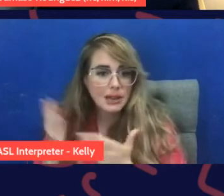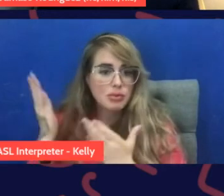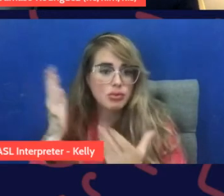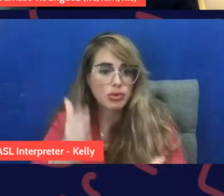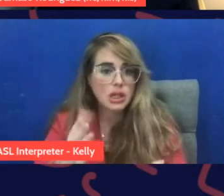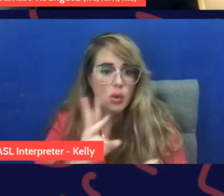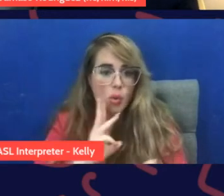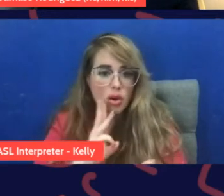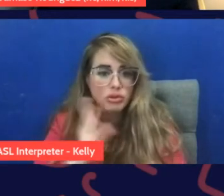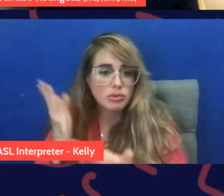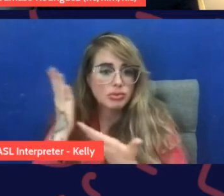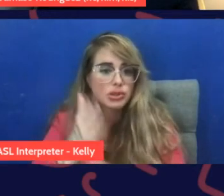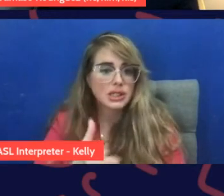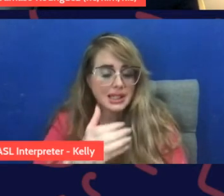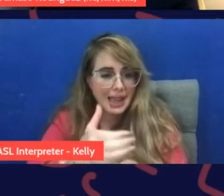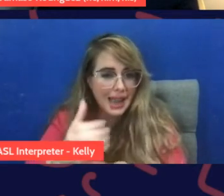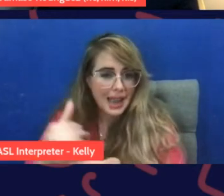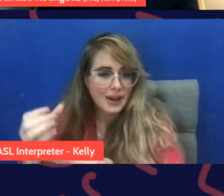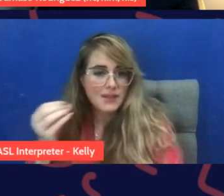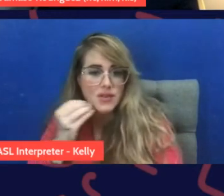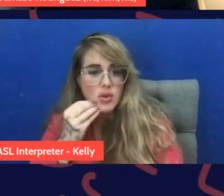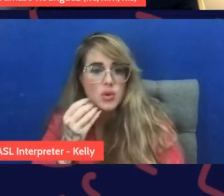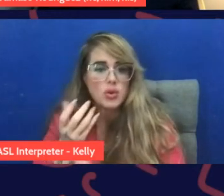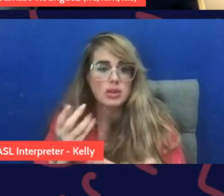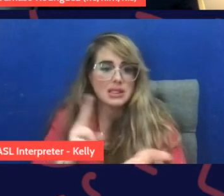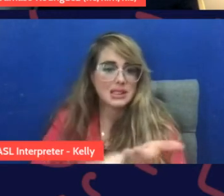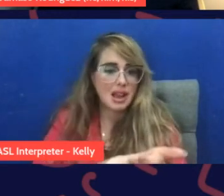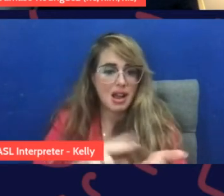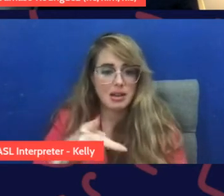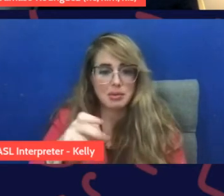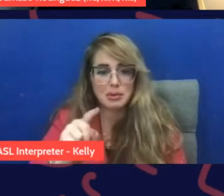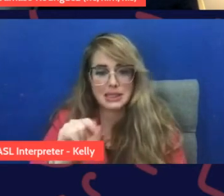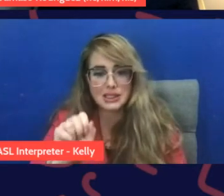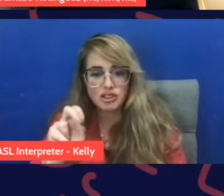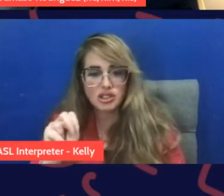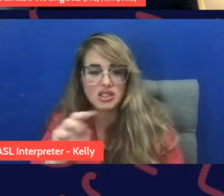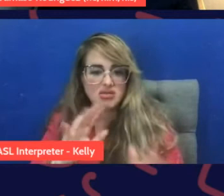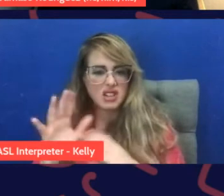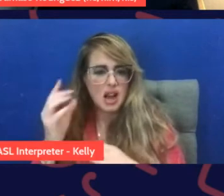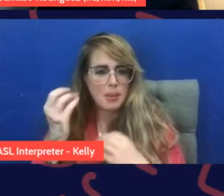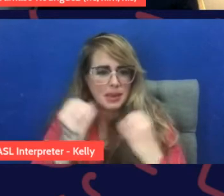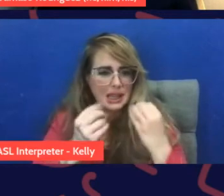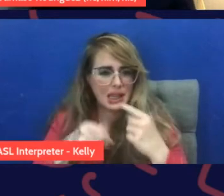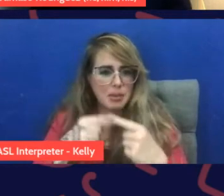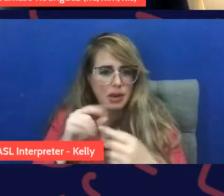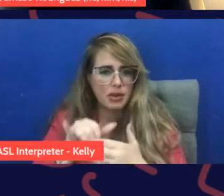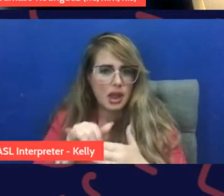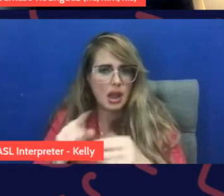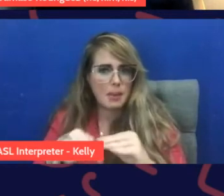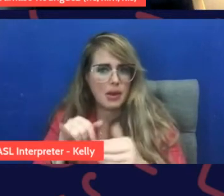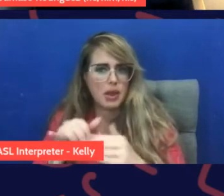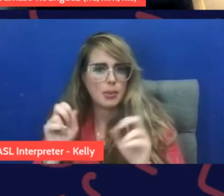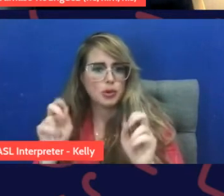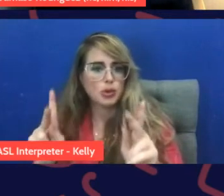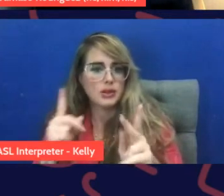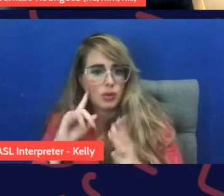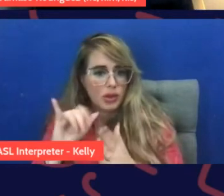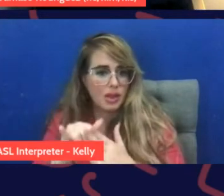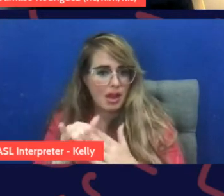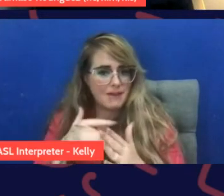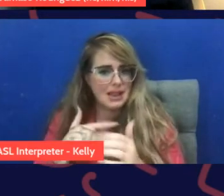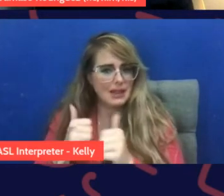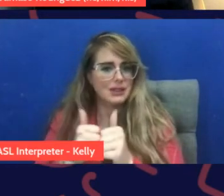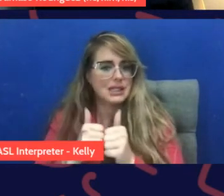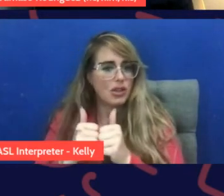water, bring like some canned food, right? Like, sign this petition. I'm thinking so much about the opportunity for that togetherness and